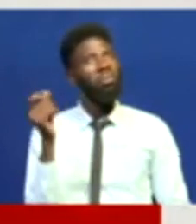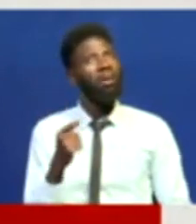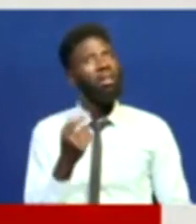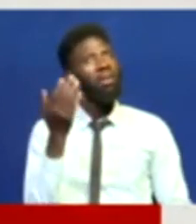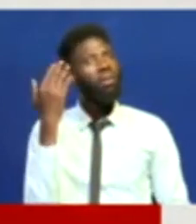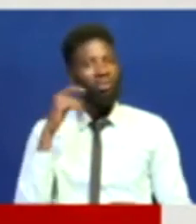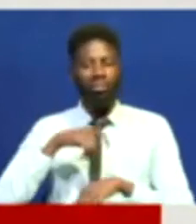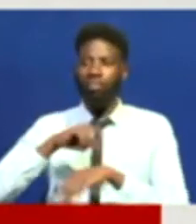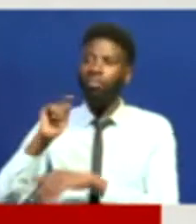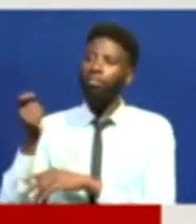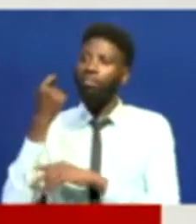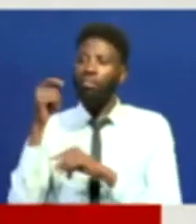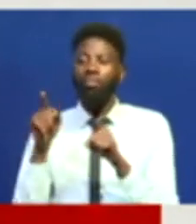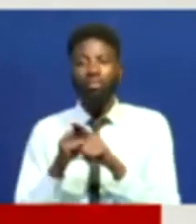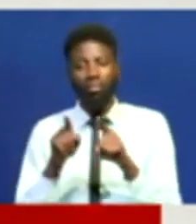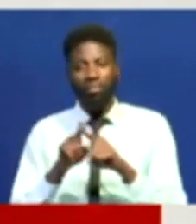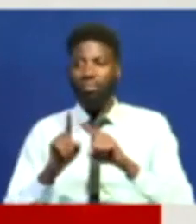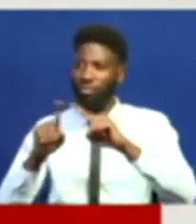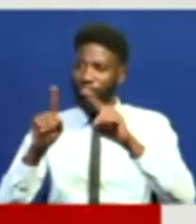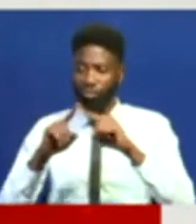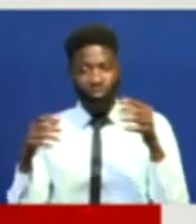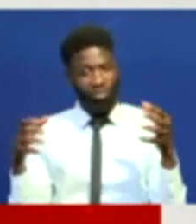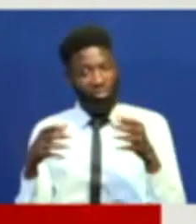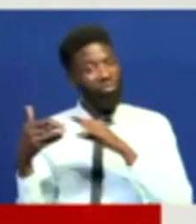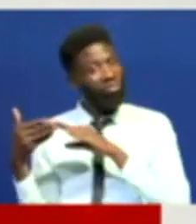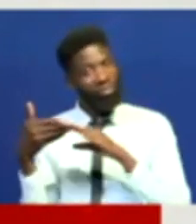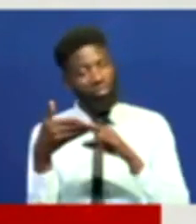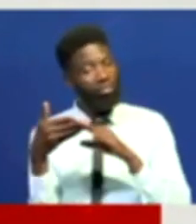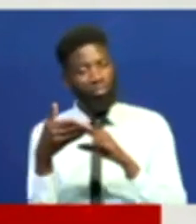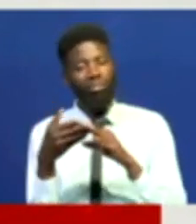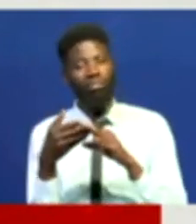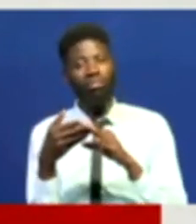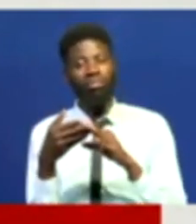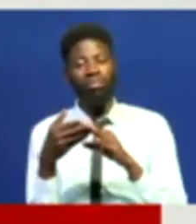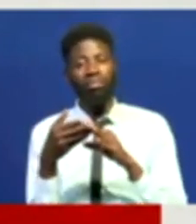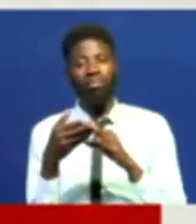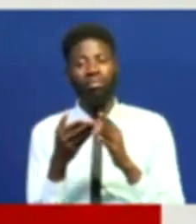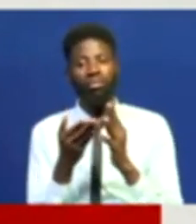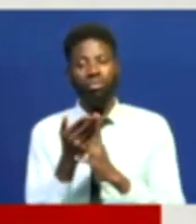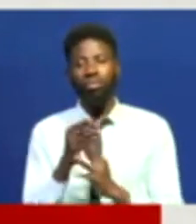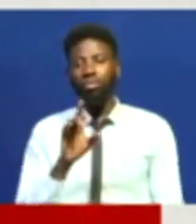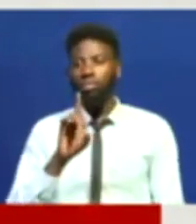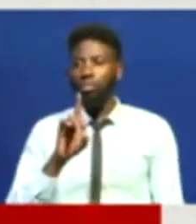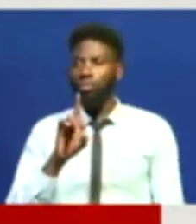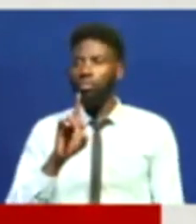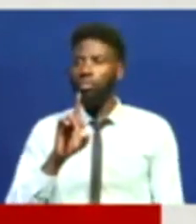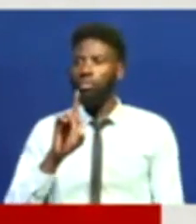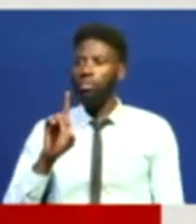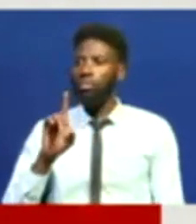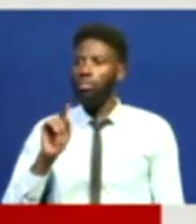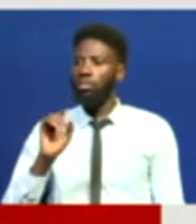know, Kenya was under attack by various cyber criminals through DDTS. So are we